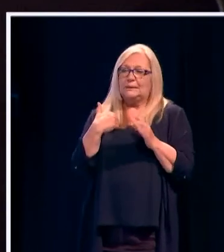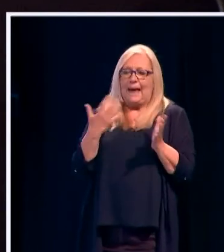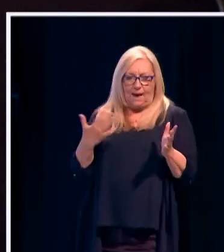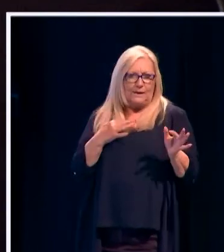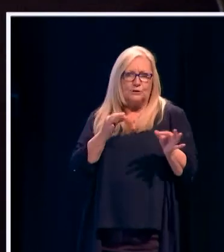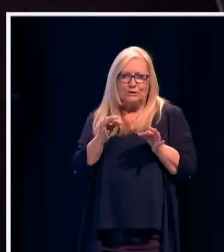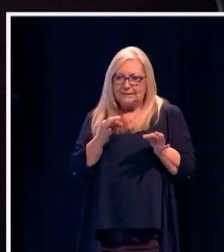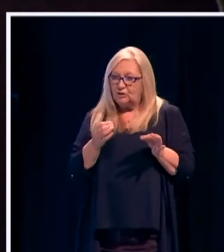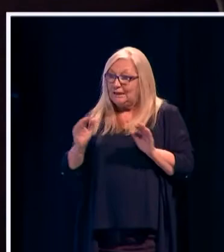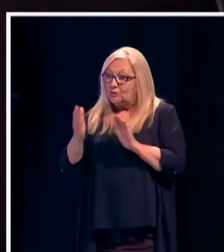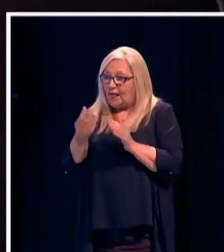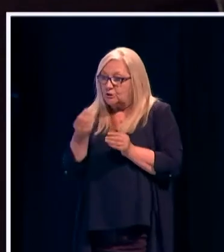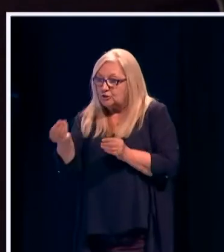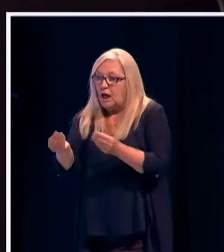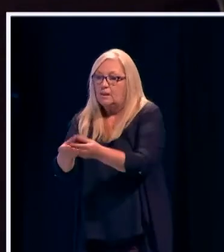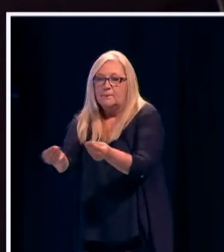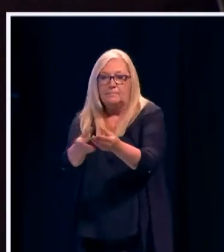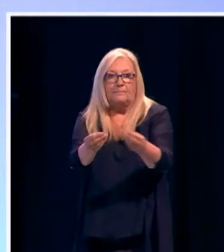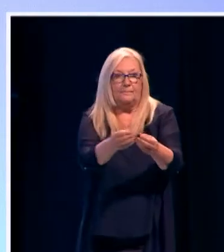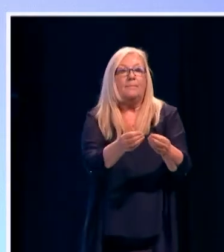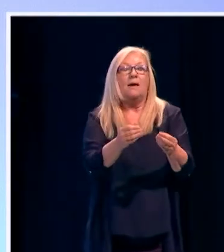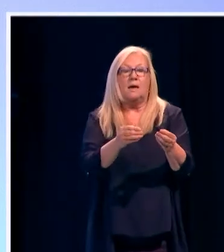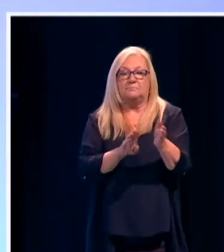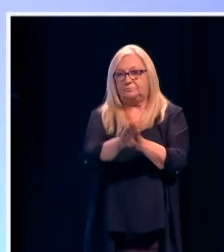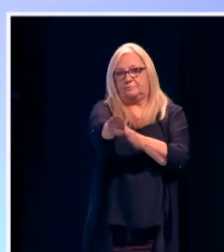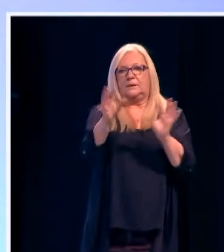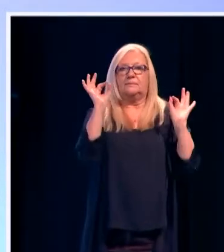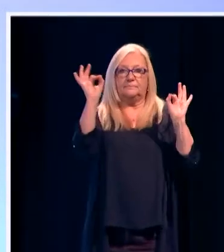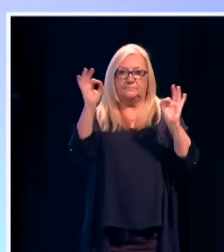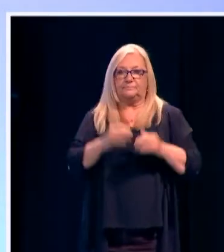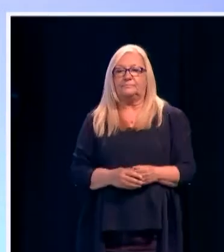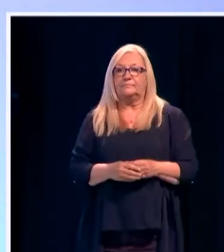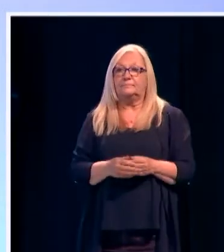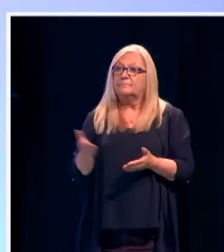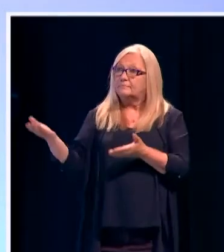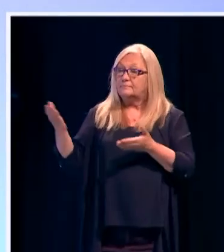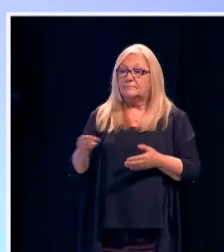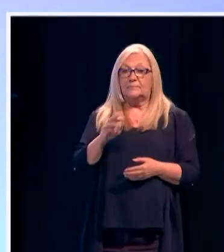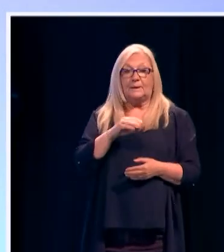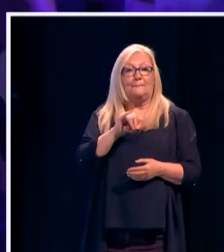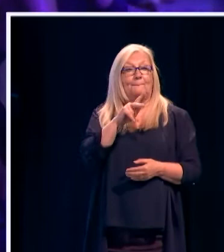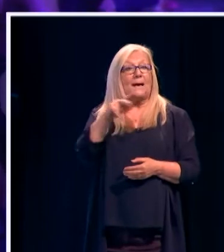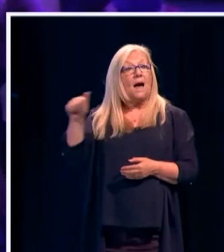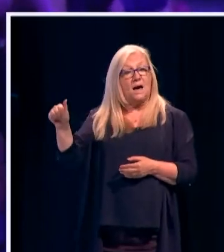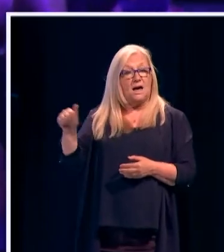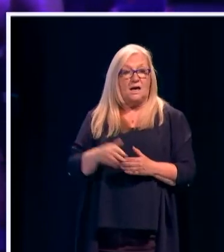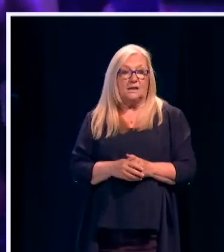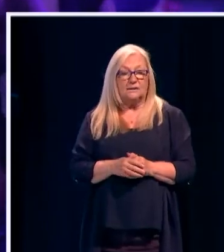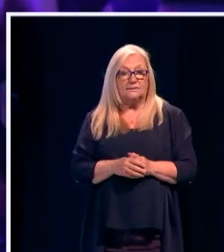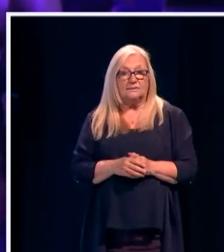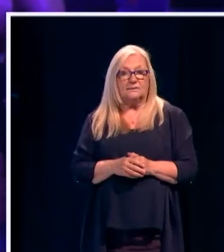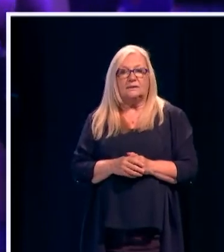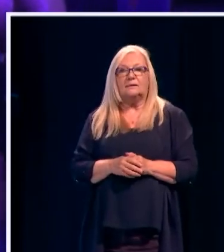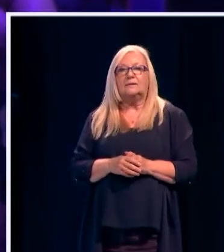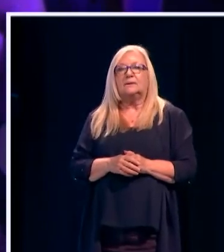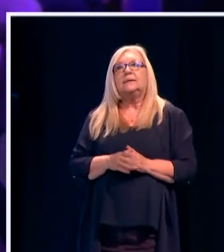strategies to move forward. Thank you. Okay, thank you. I had Mika want to add something. Yes, thank you. From a